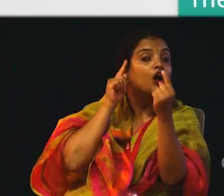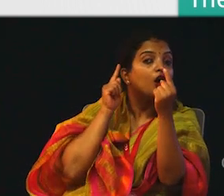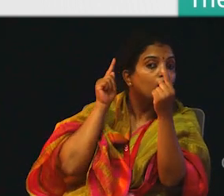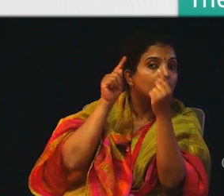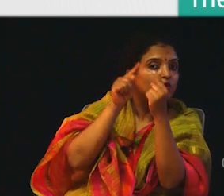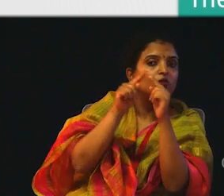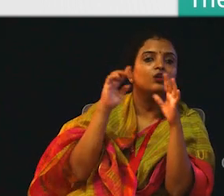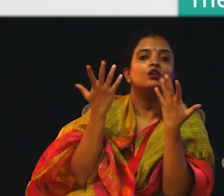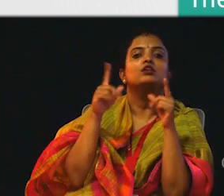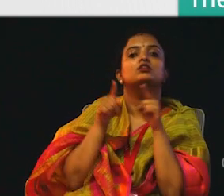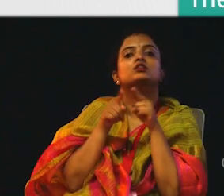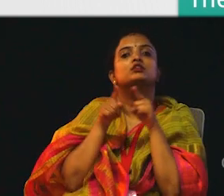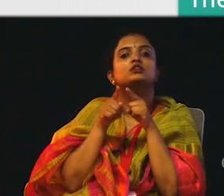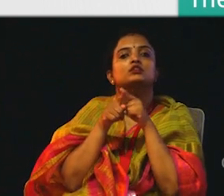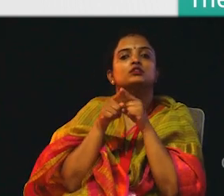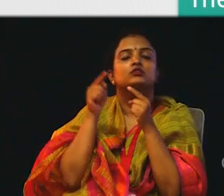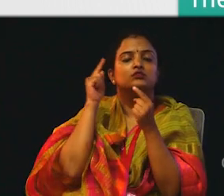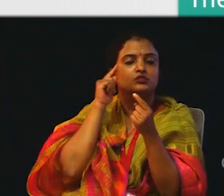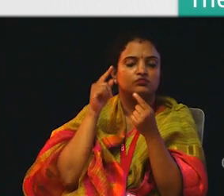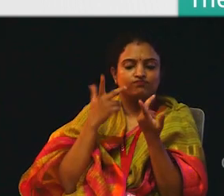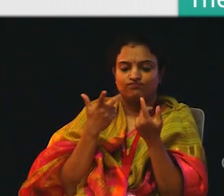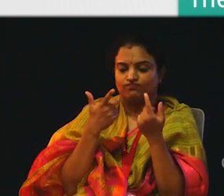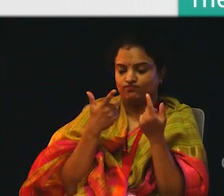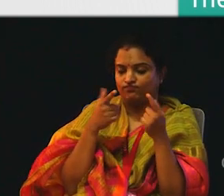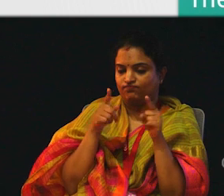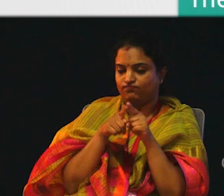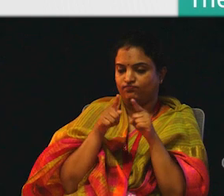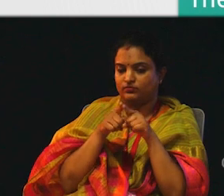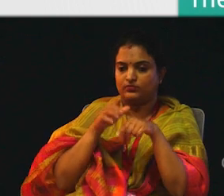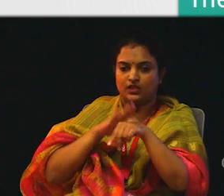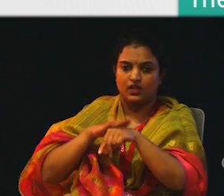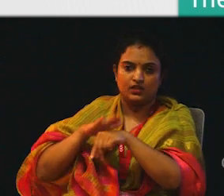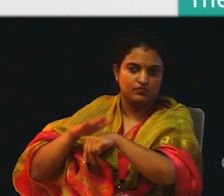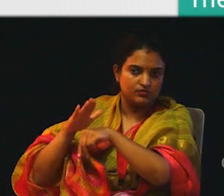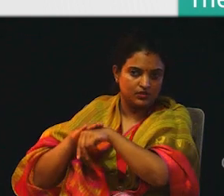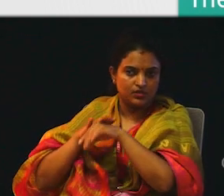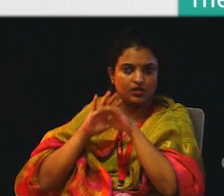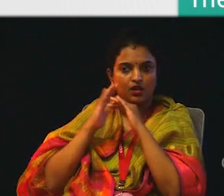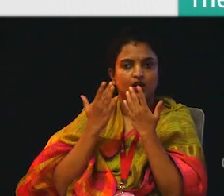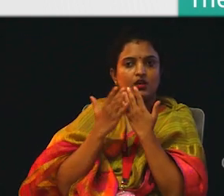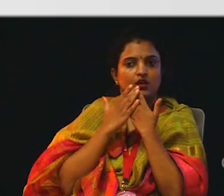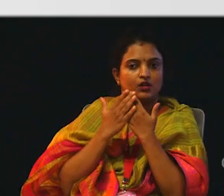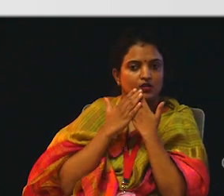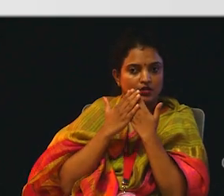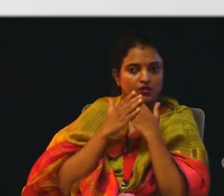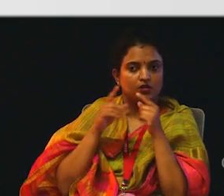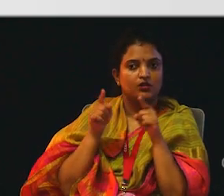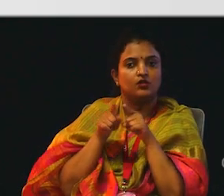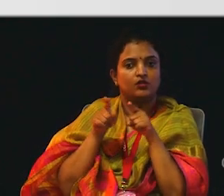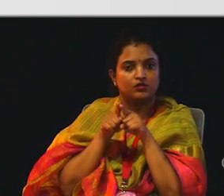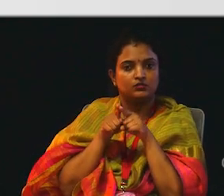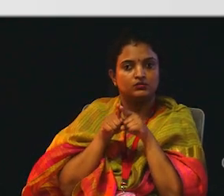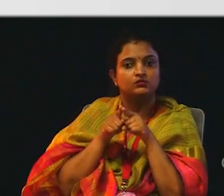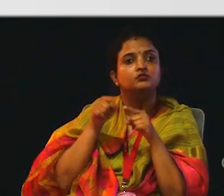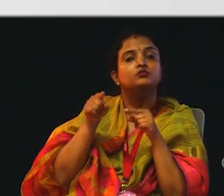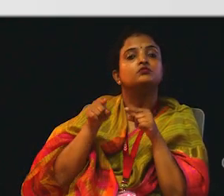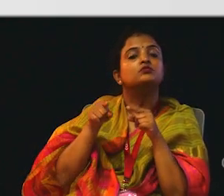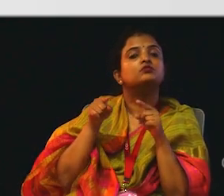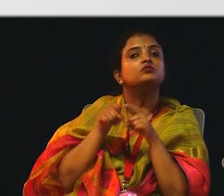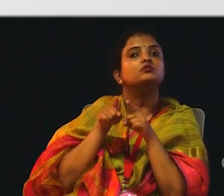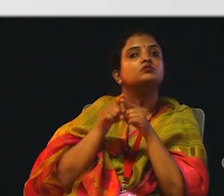learn. The methods are actual problem-solving experiences and strategy use, and the